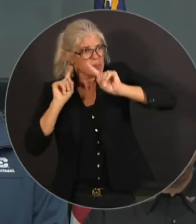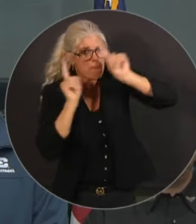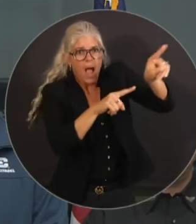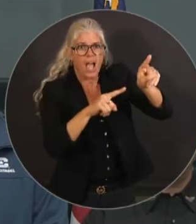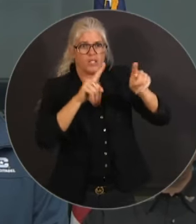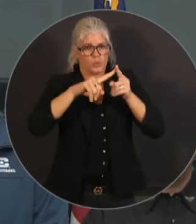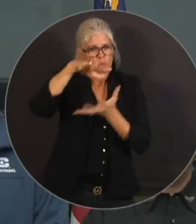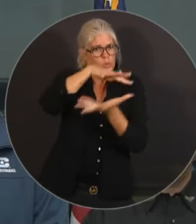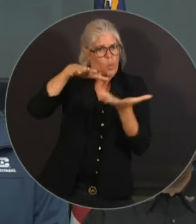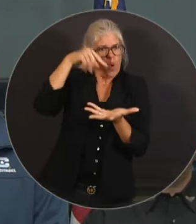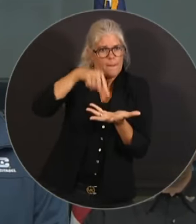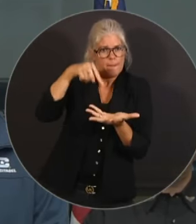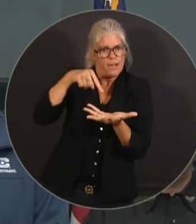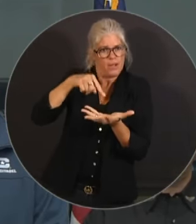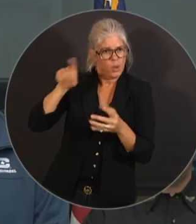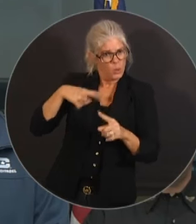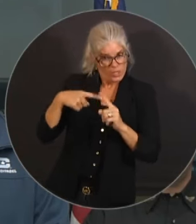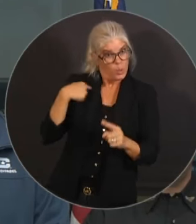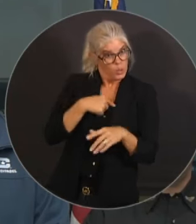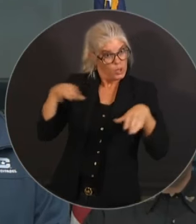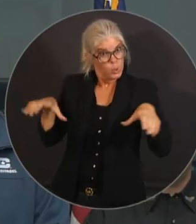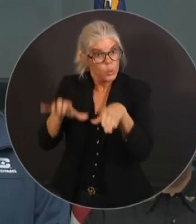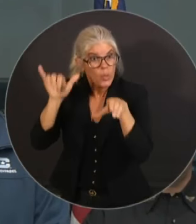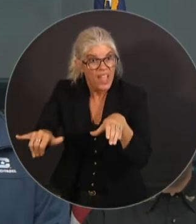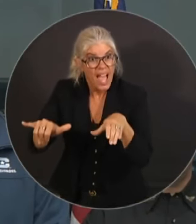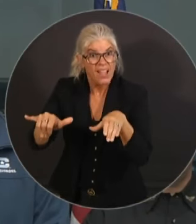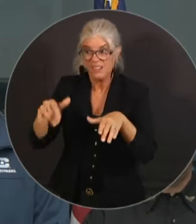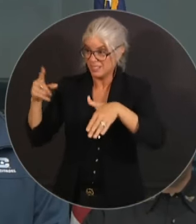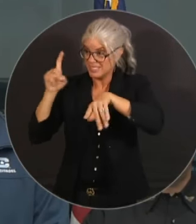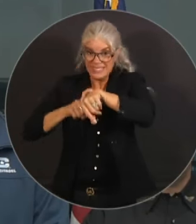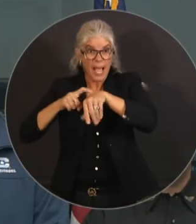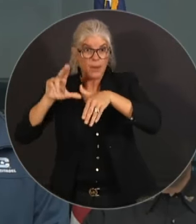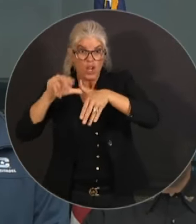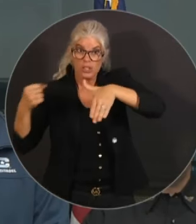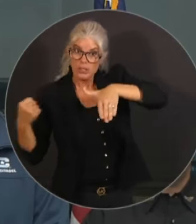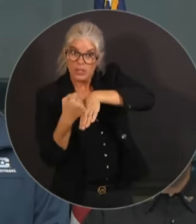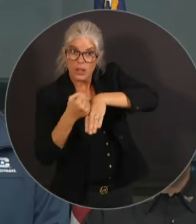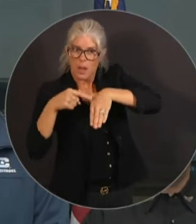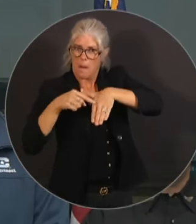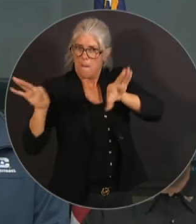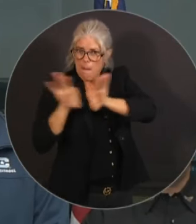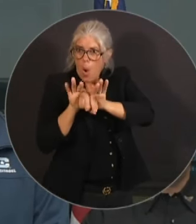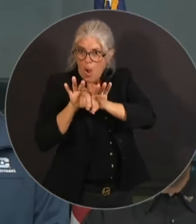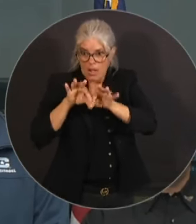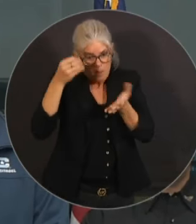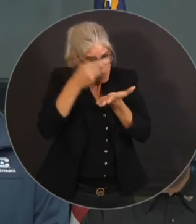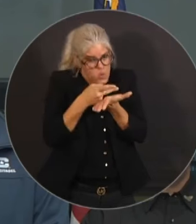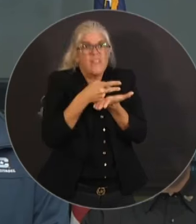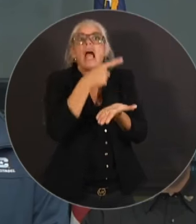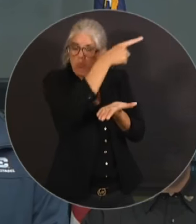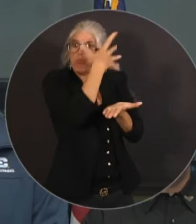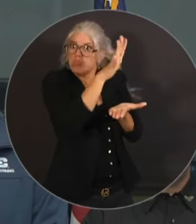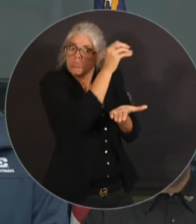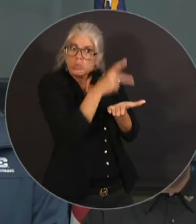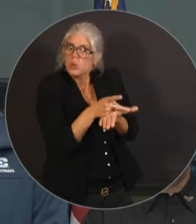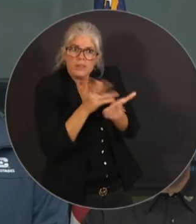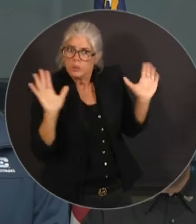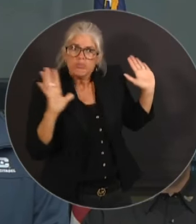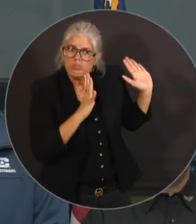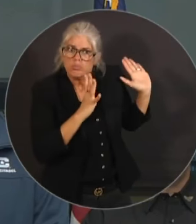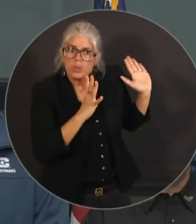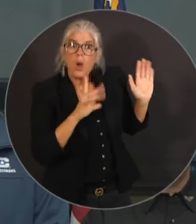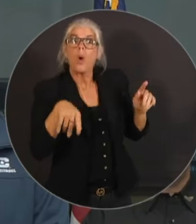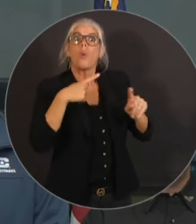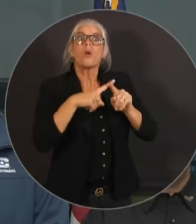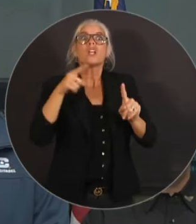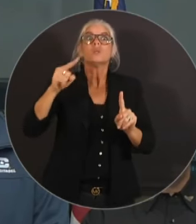And so when we do pre-landfall declaration, it's important that that's approved. It was. When we do the major disaster declaration, it's important that that's